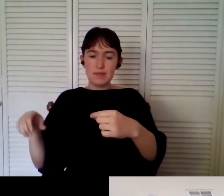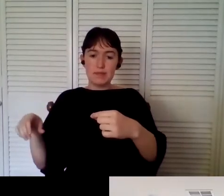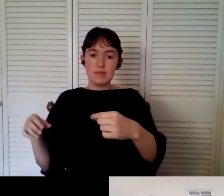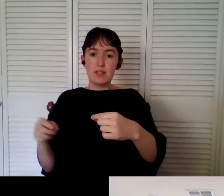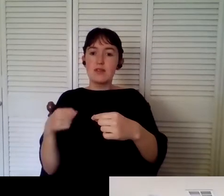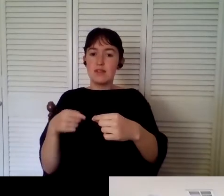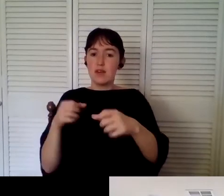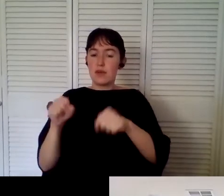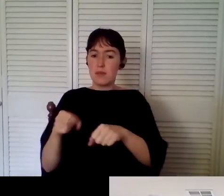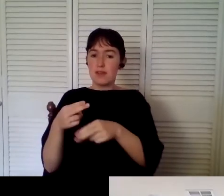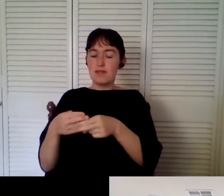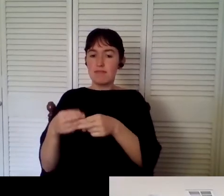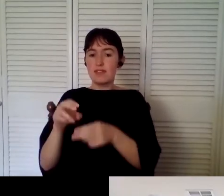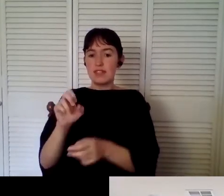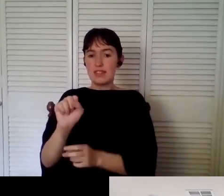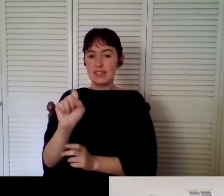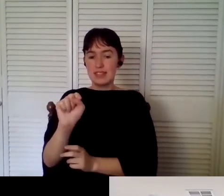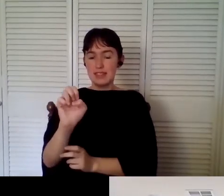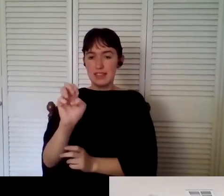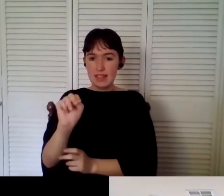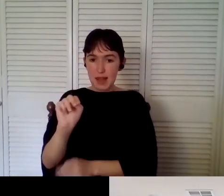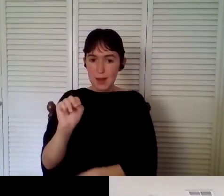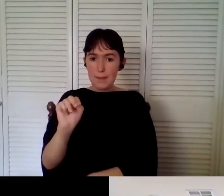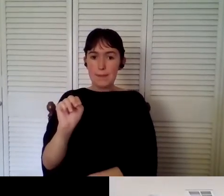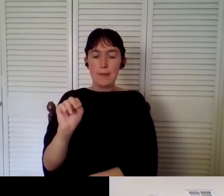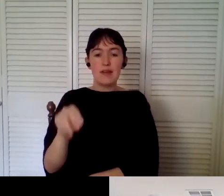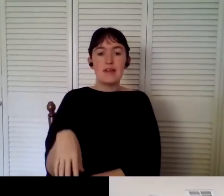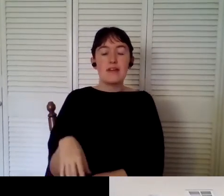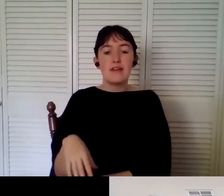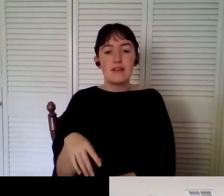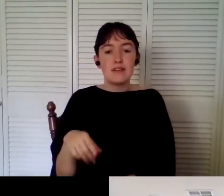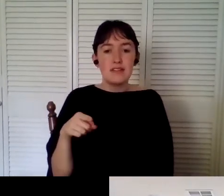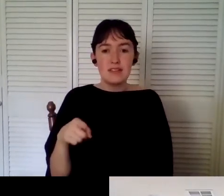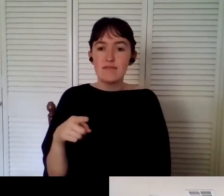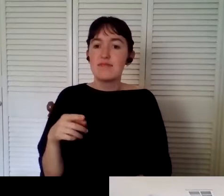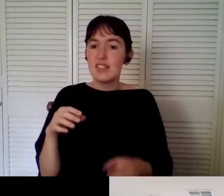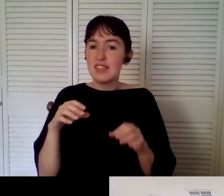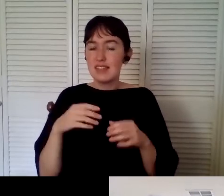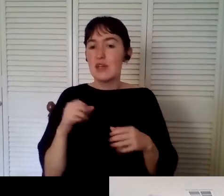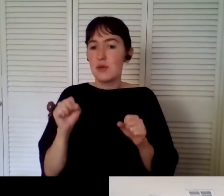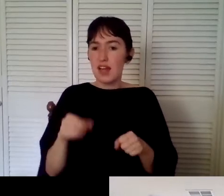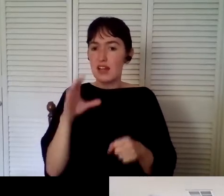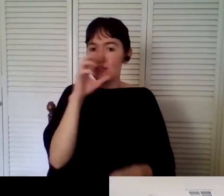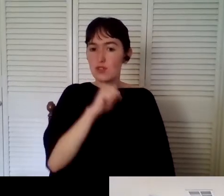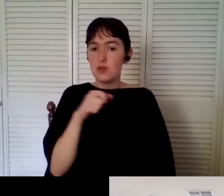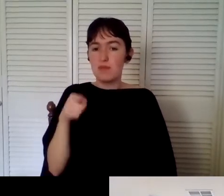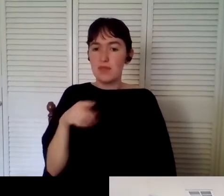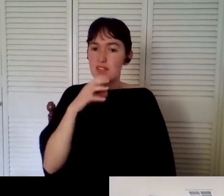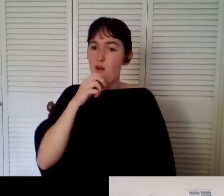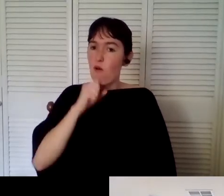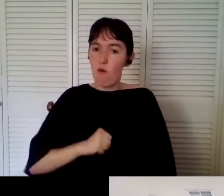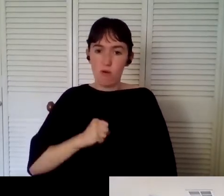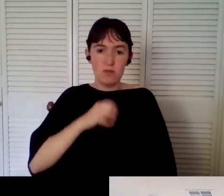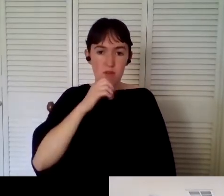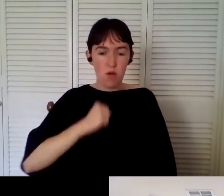stemmed projectile point, it's pretty safe to assume that that's older than any notched projectile point that you find, whether it's